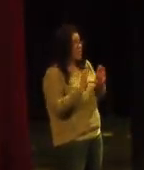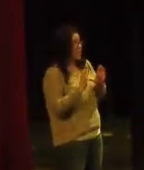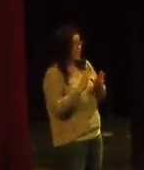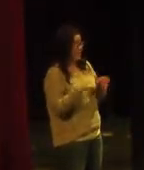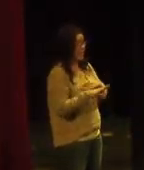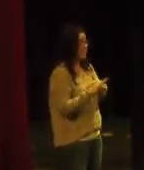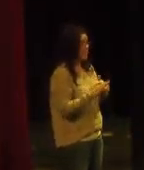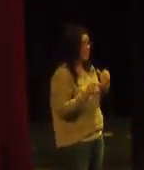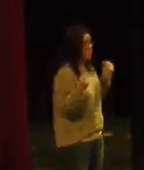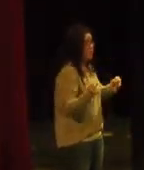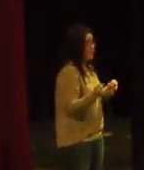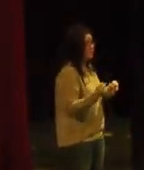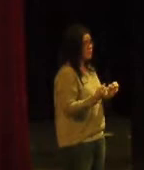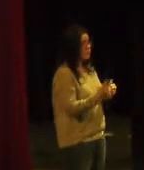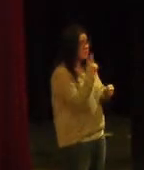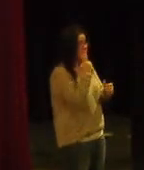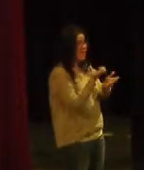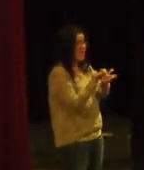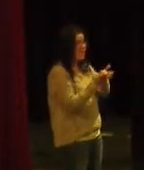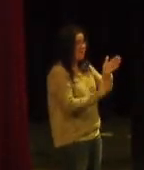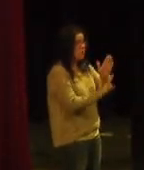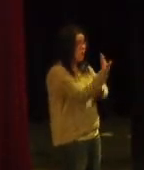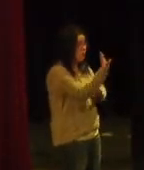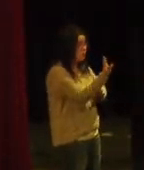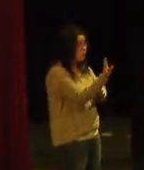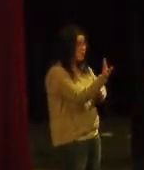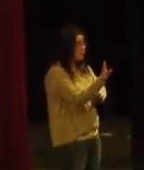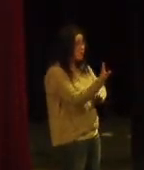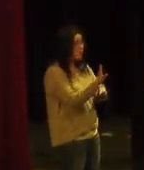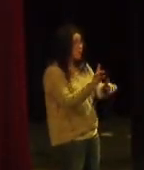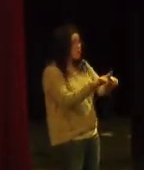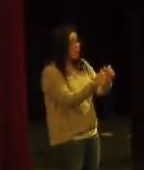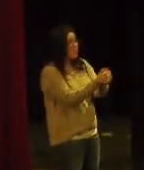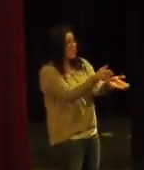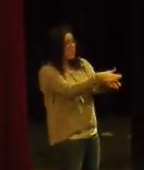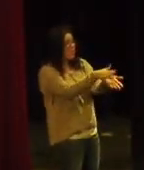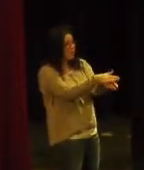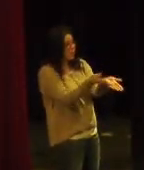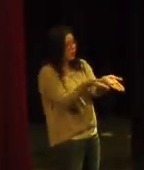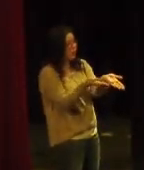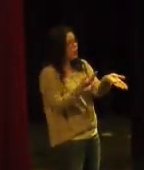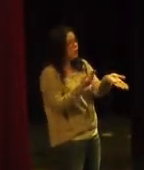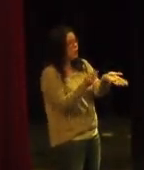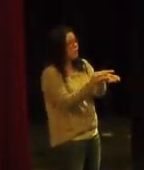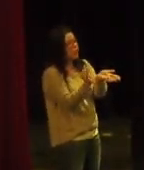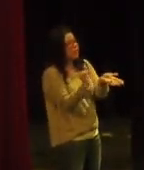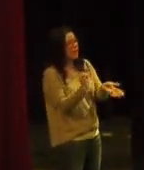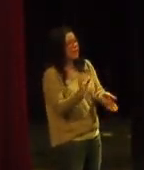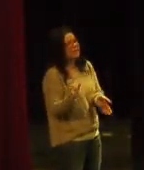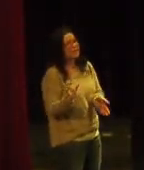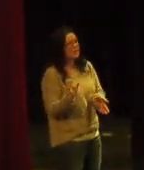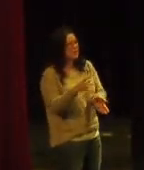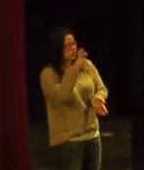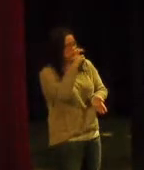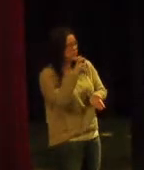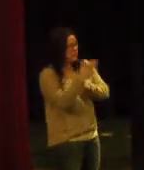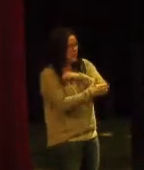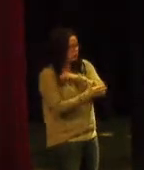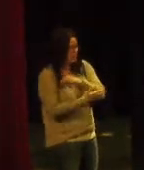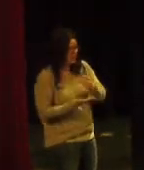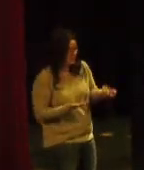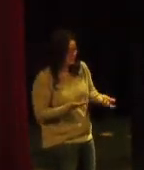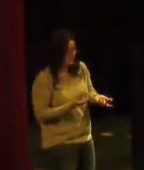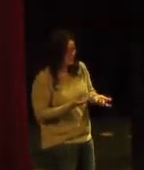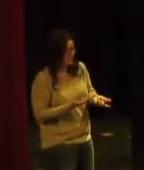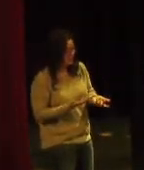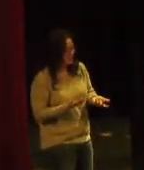so we've seen that economic growth. And yet, on paper, we're more like the Netherlands and Norway. We want to really restrict. So I think what